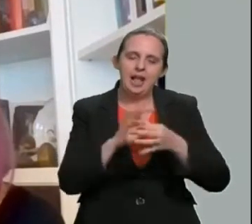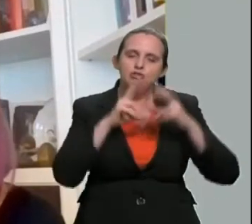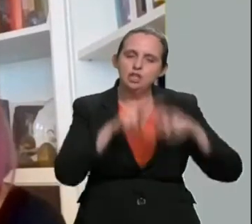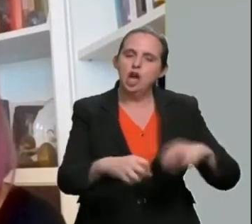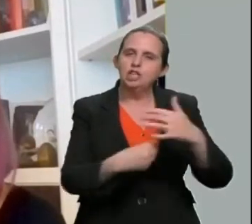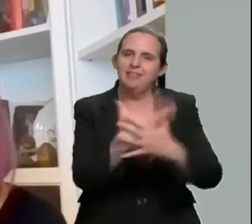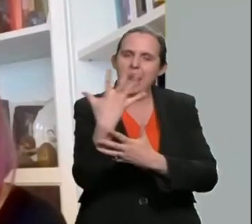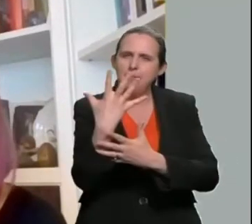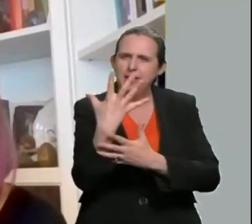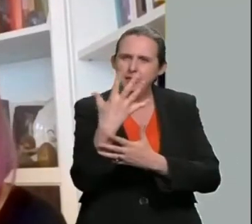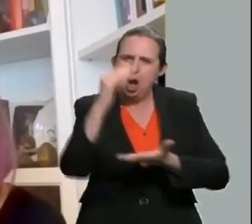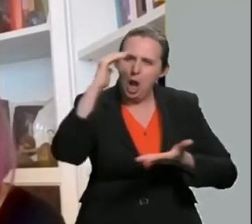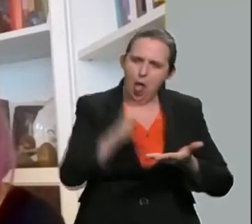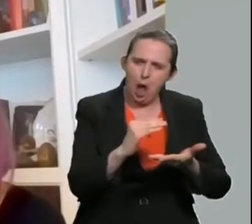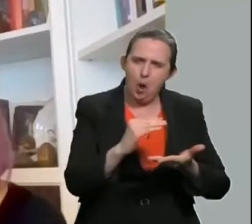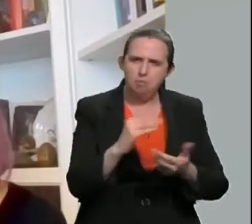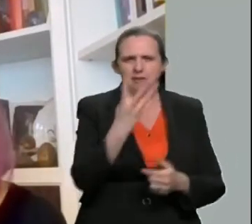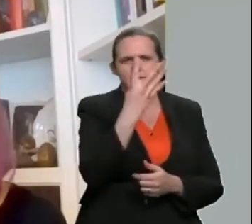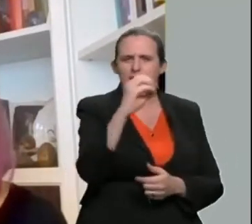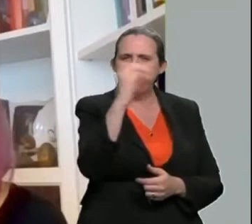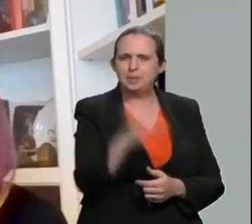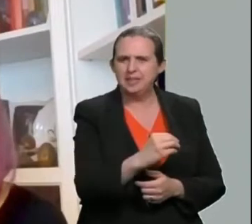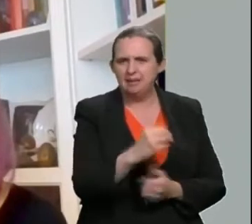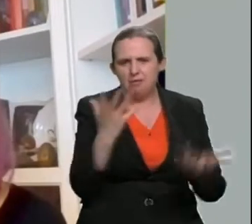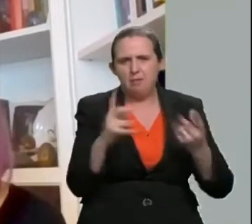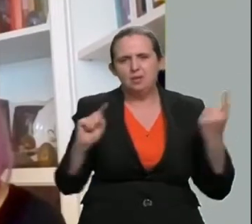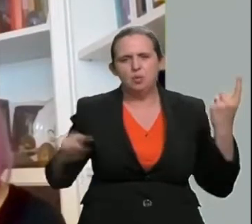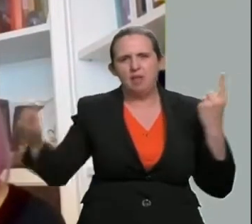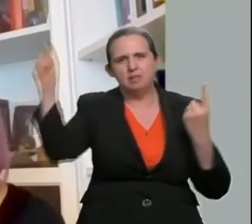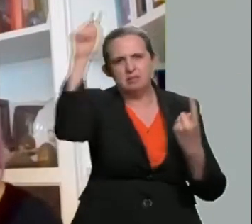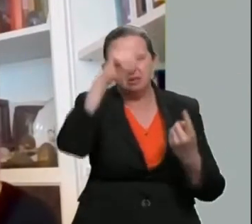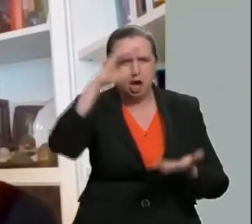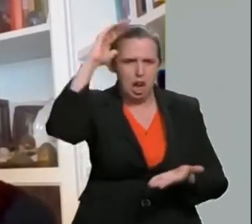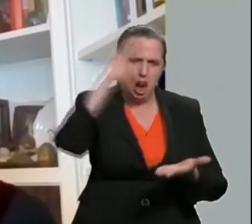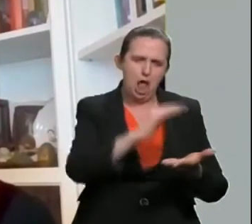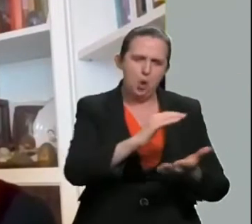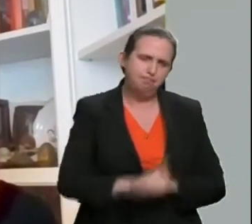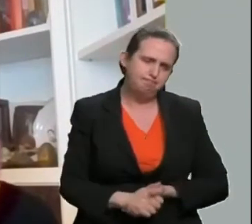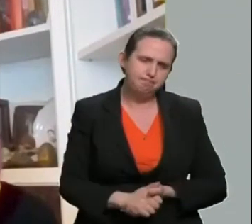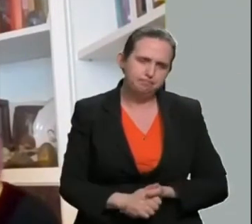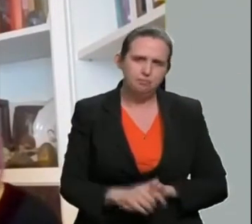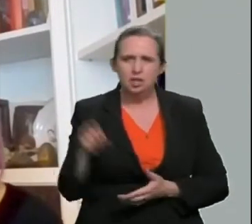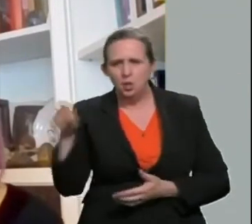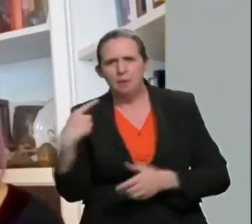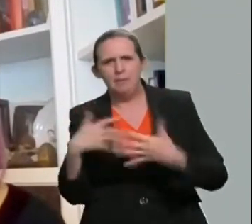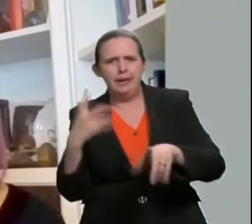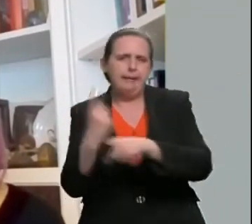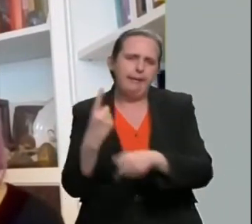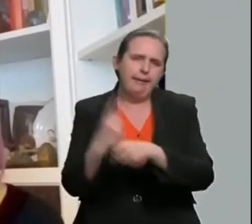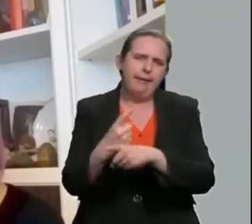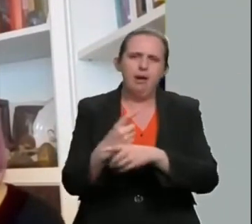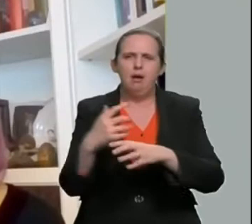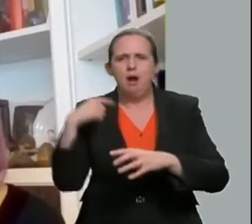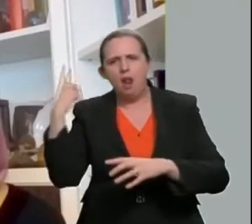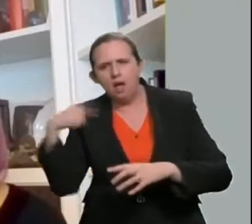of spend per head in England. And Westminster's obsession with the golden triangle of Oxford, Cambridge